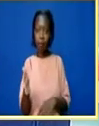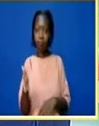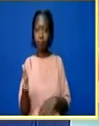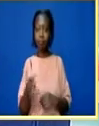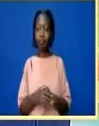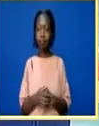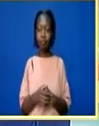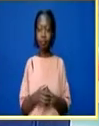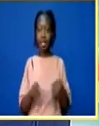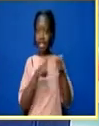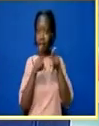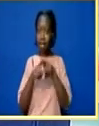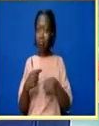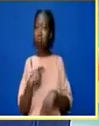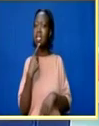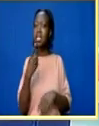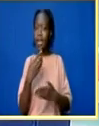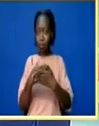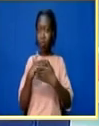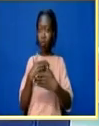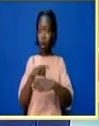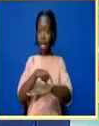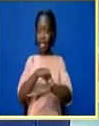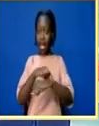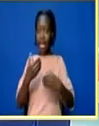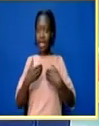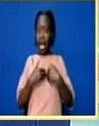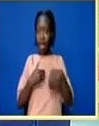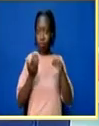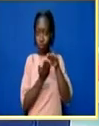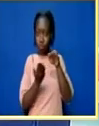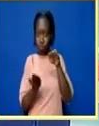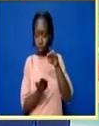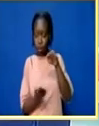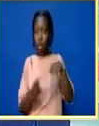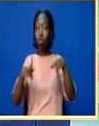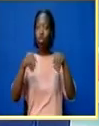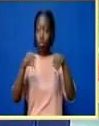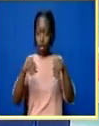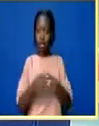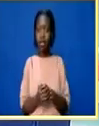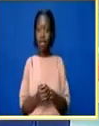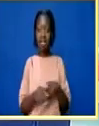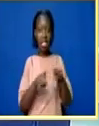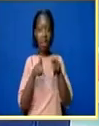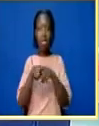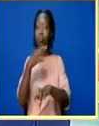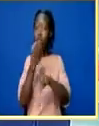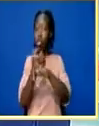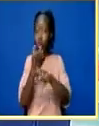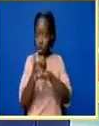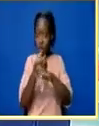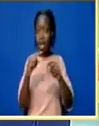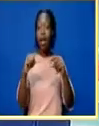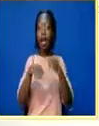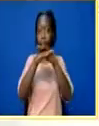And I also said mm-hmm. the earth has layers. Mm. So those stones are part of the soil. Okay.